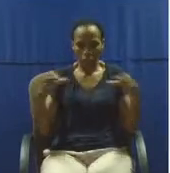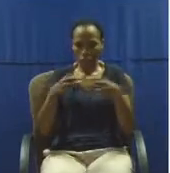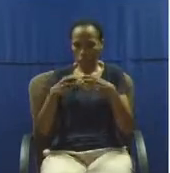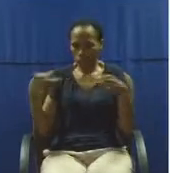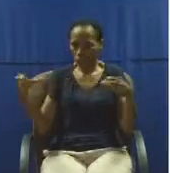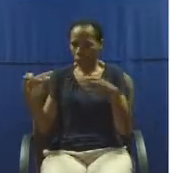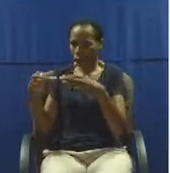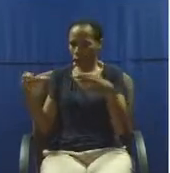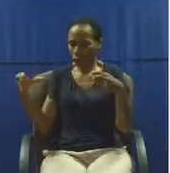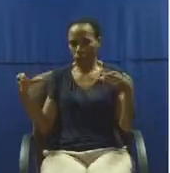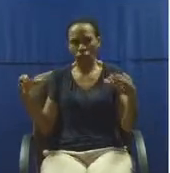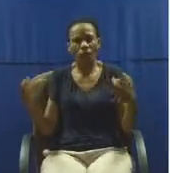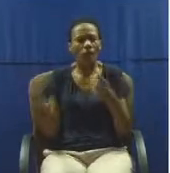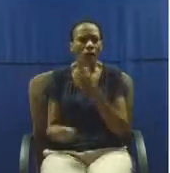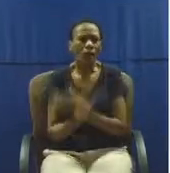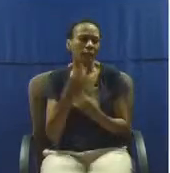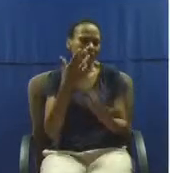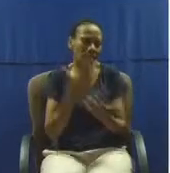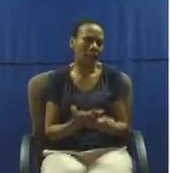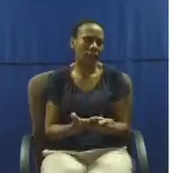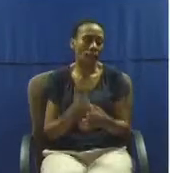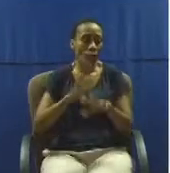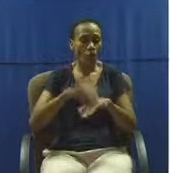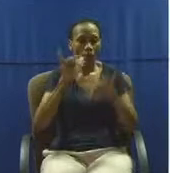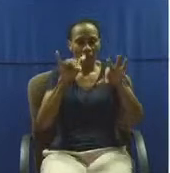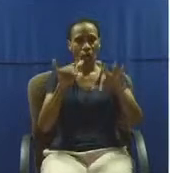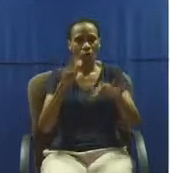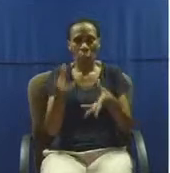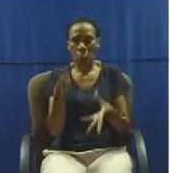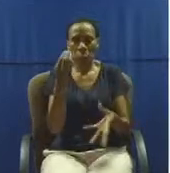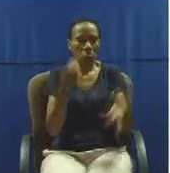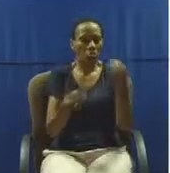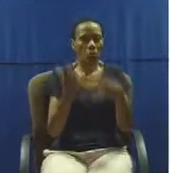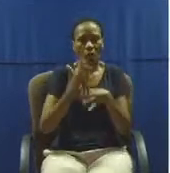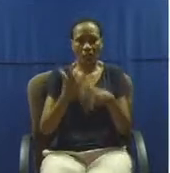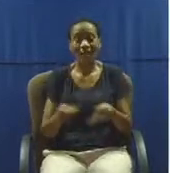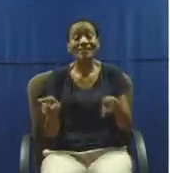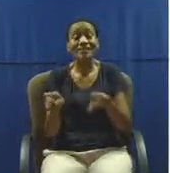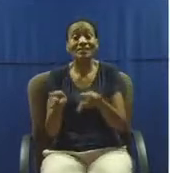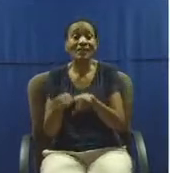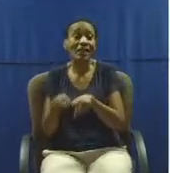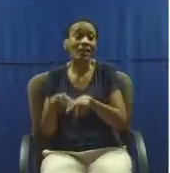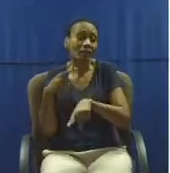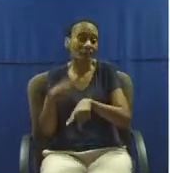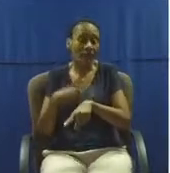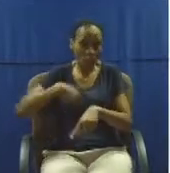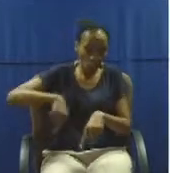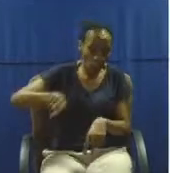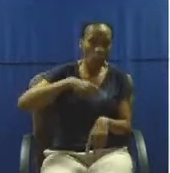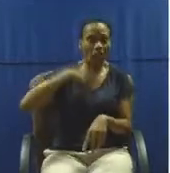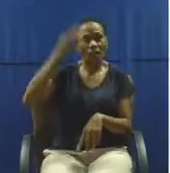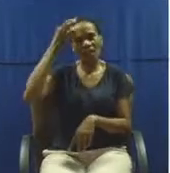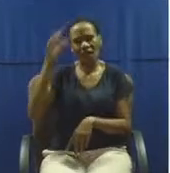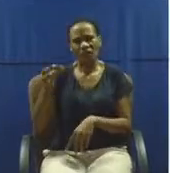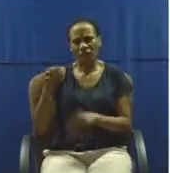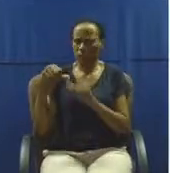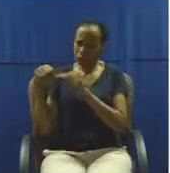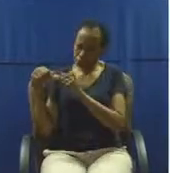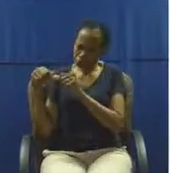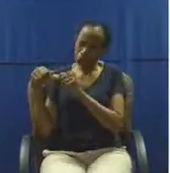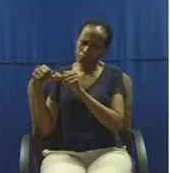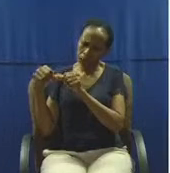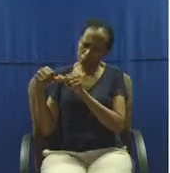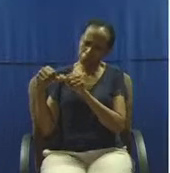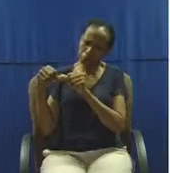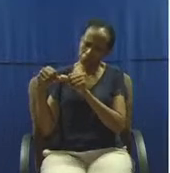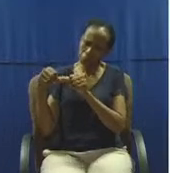actually come into its own and create the jobs. At the same time, we as the state will continue playing the